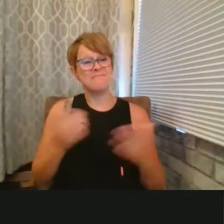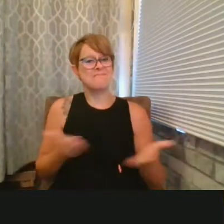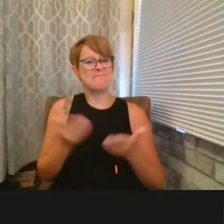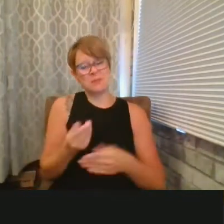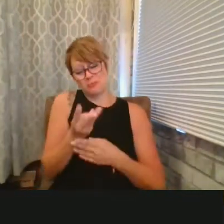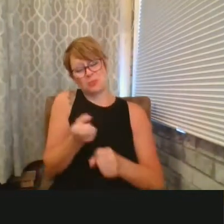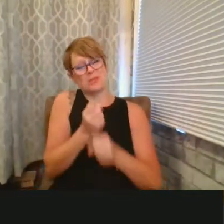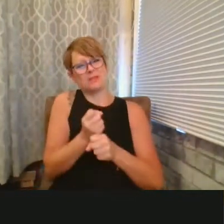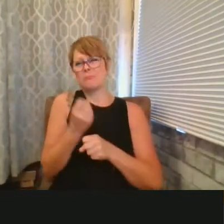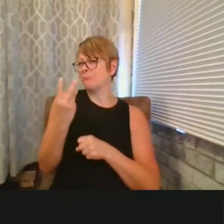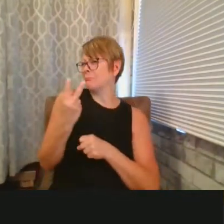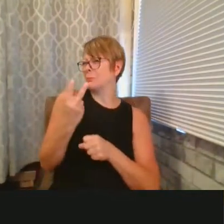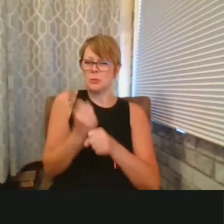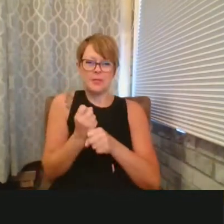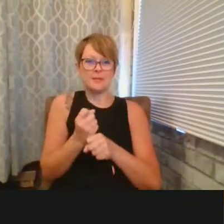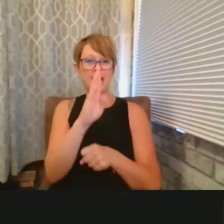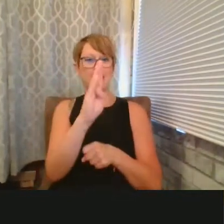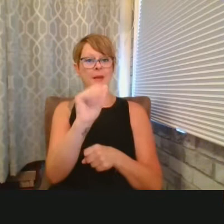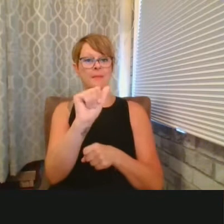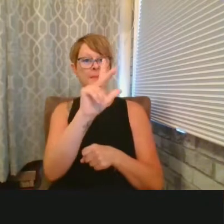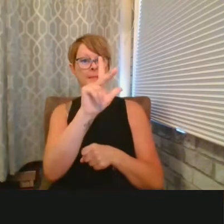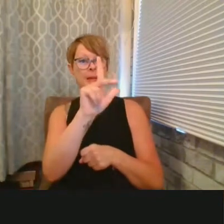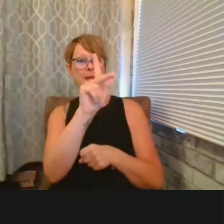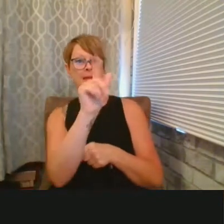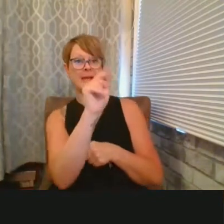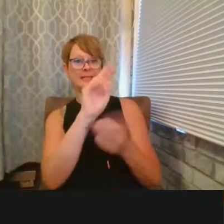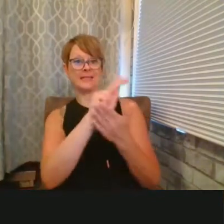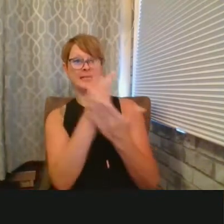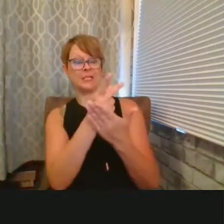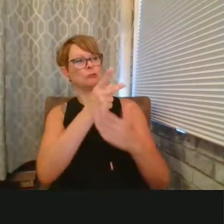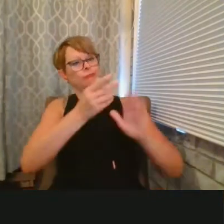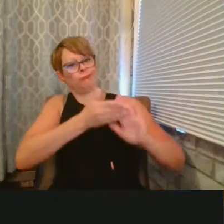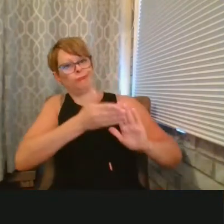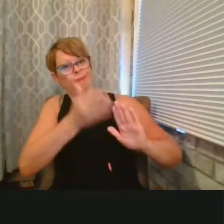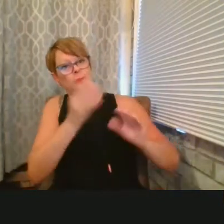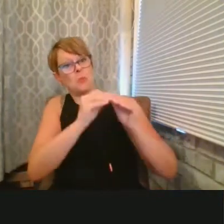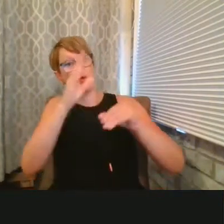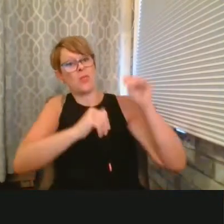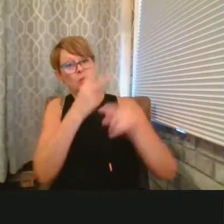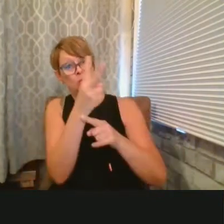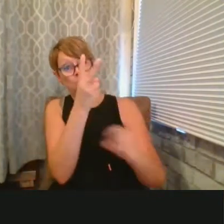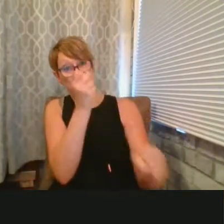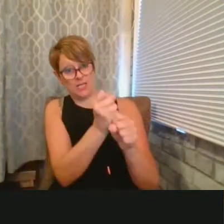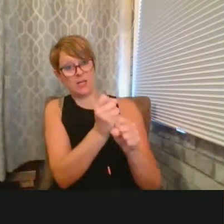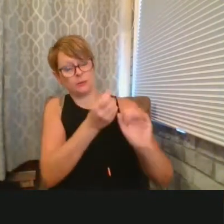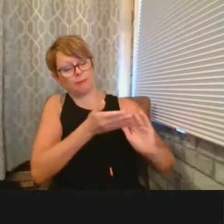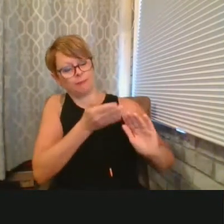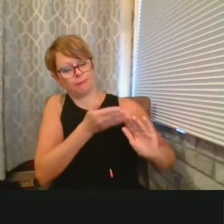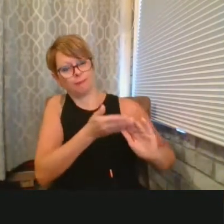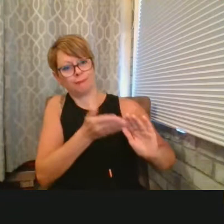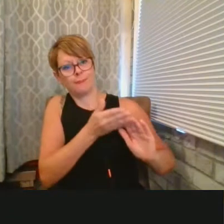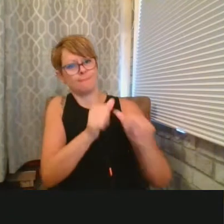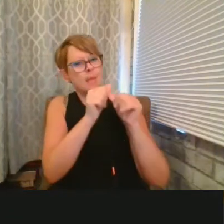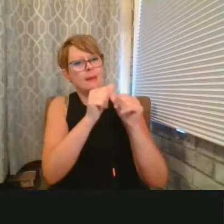The Balkan Kitchen has been in operation for about more than 2 years, and we are constantly